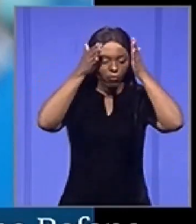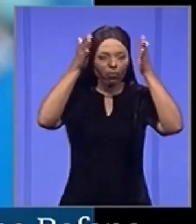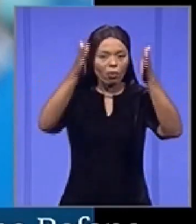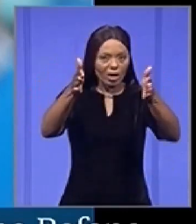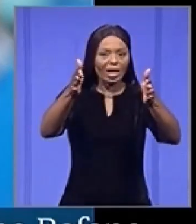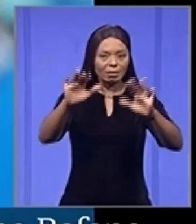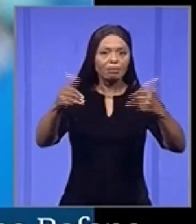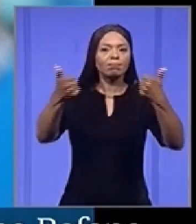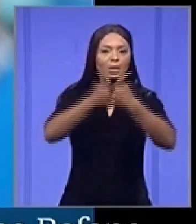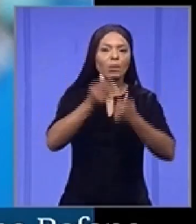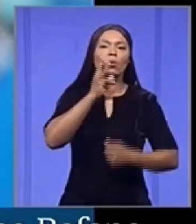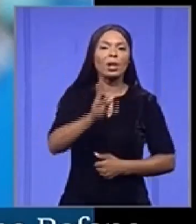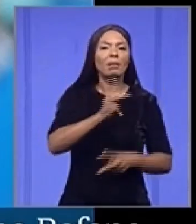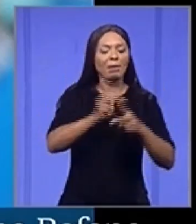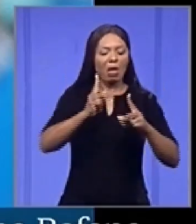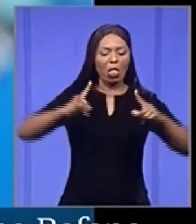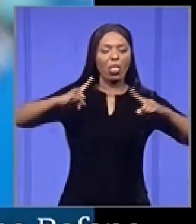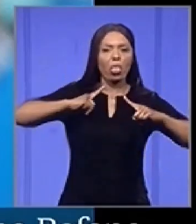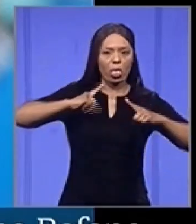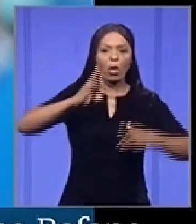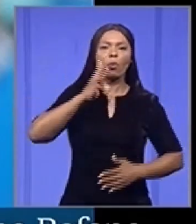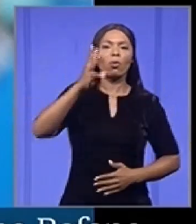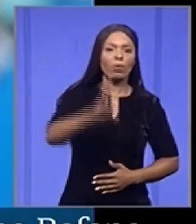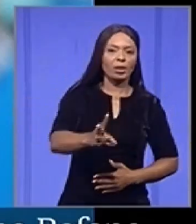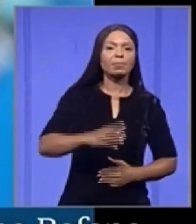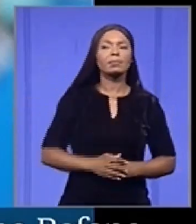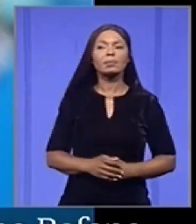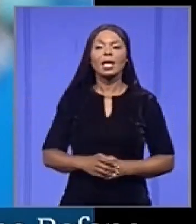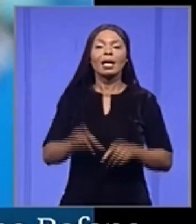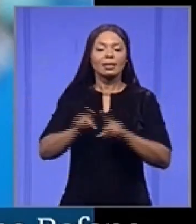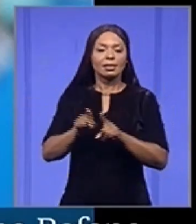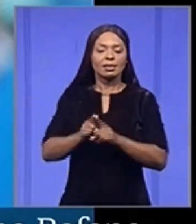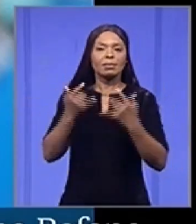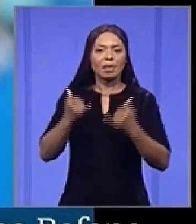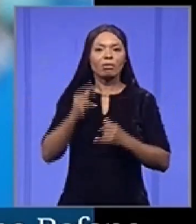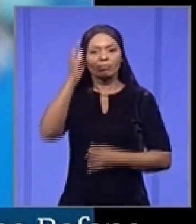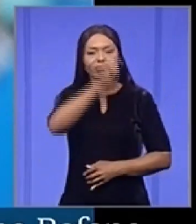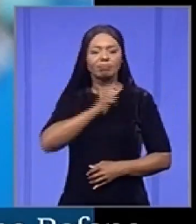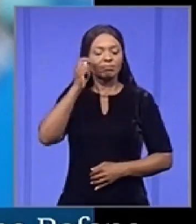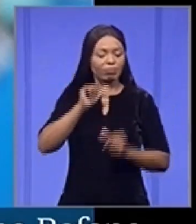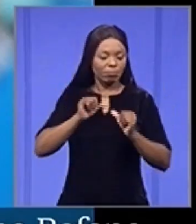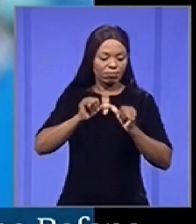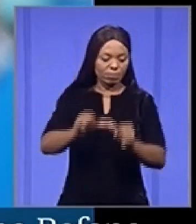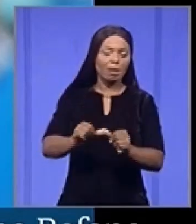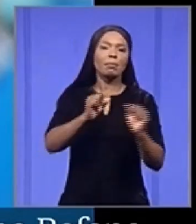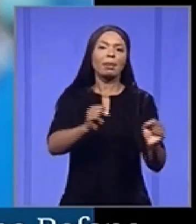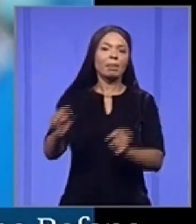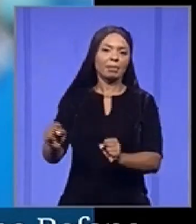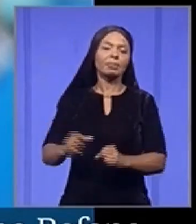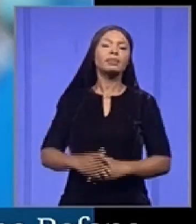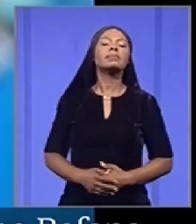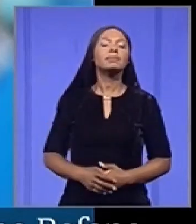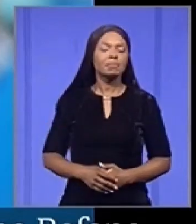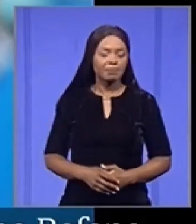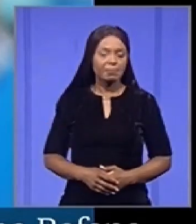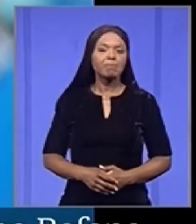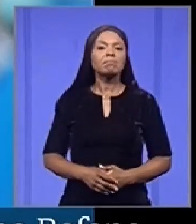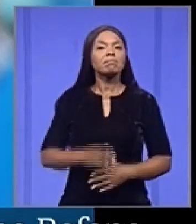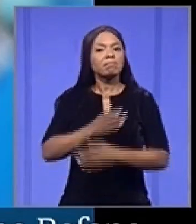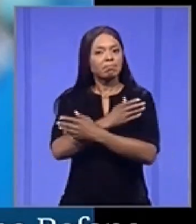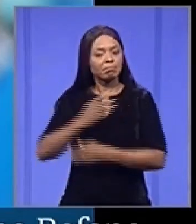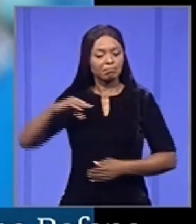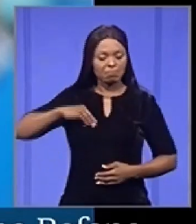game. We'll prepare accordingly, and the camp is still on. So we're still in camp. We're still wearing the South African